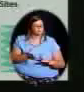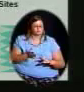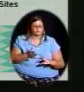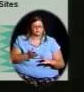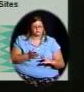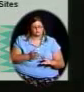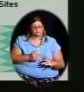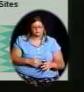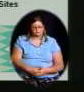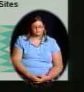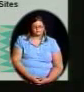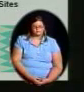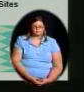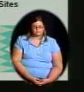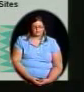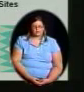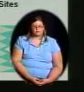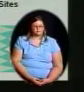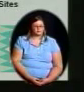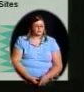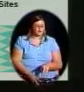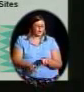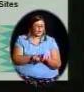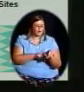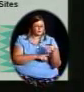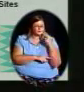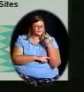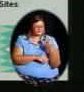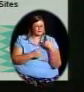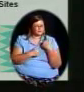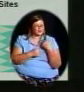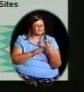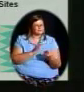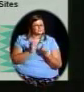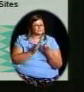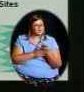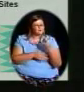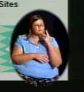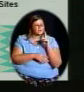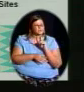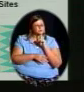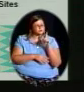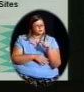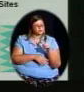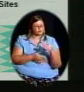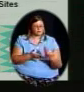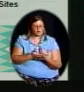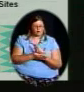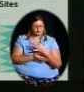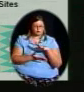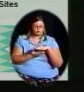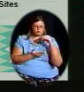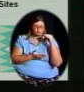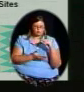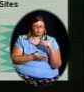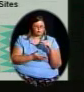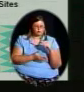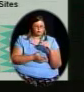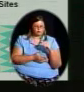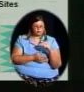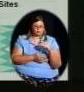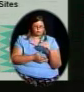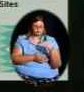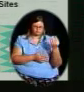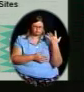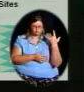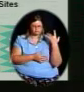we need for new students. And you can also see that we've been spending time making sure that our new learning initiatives, of which I just put a couple